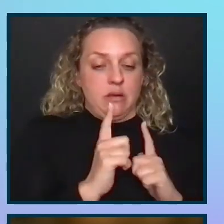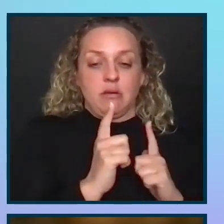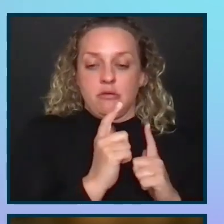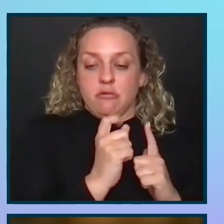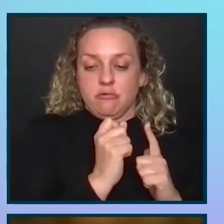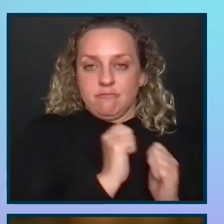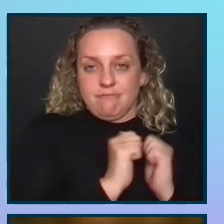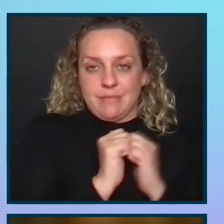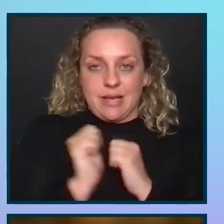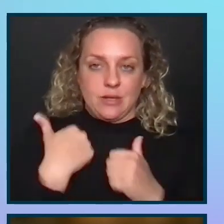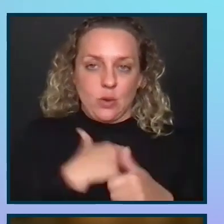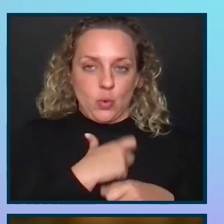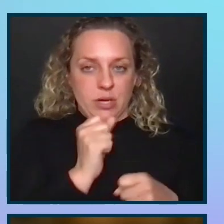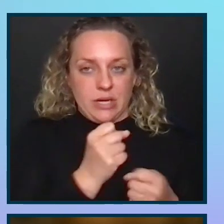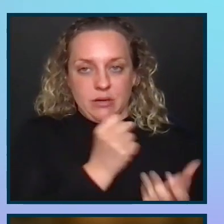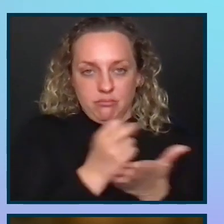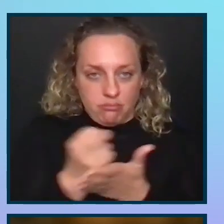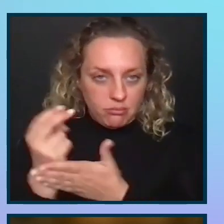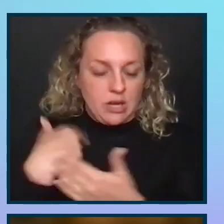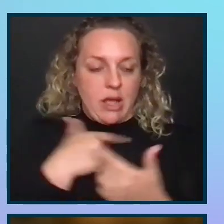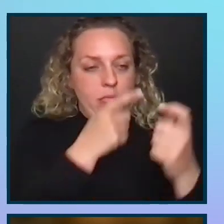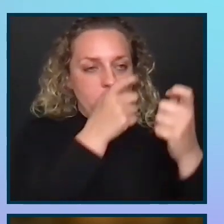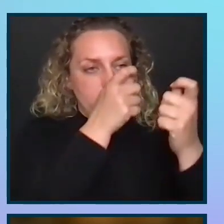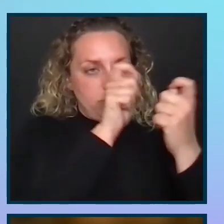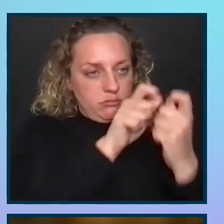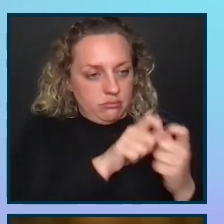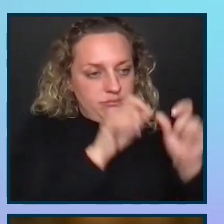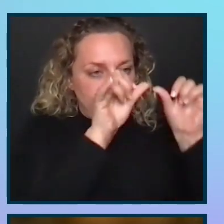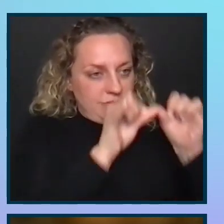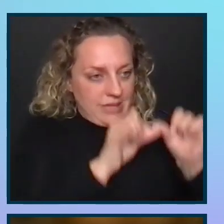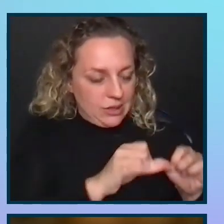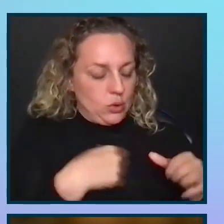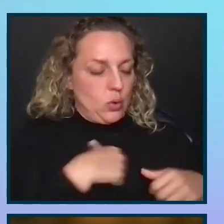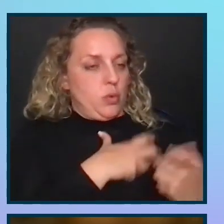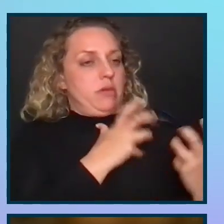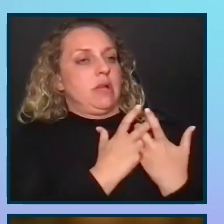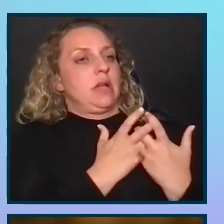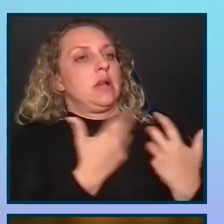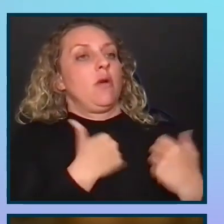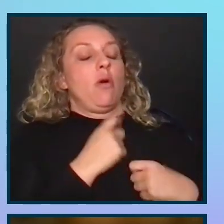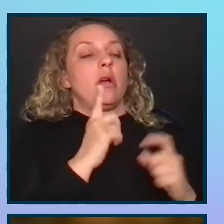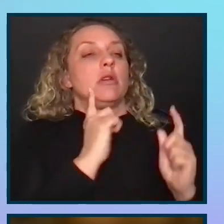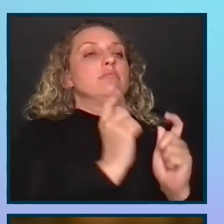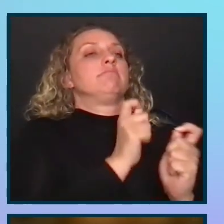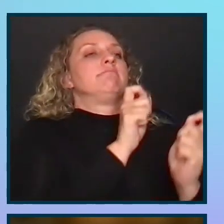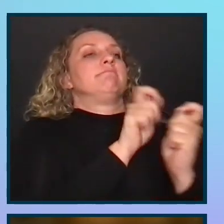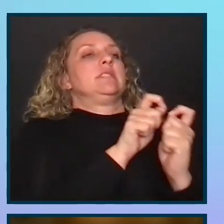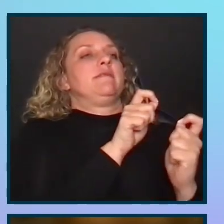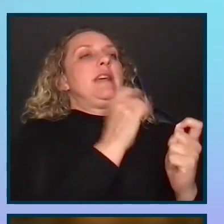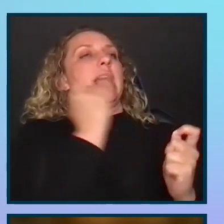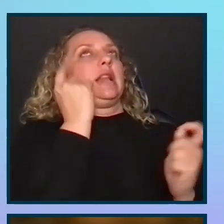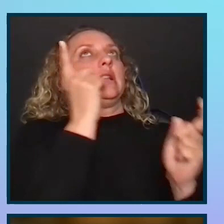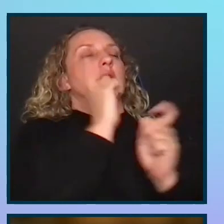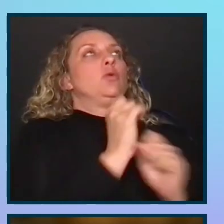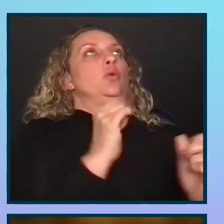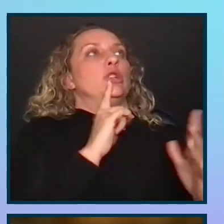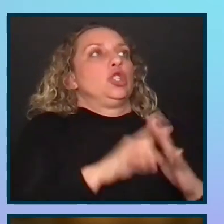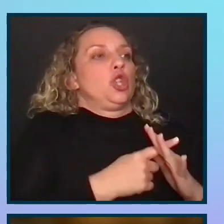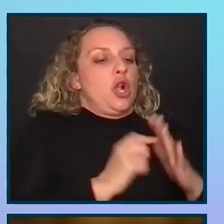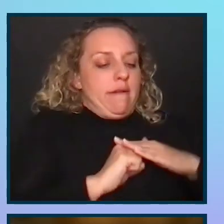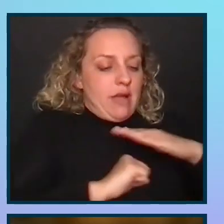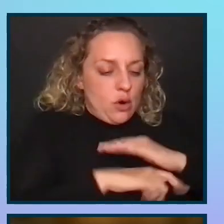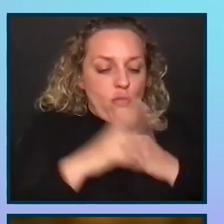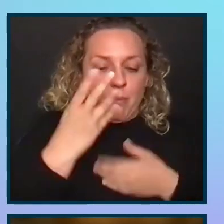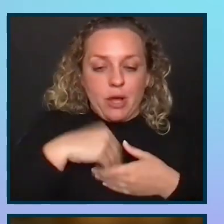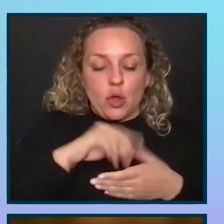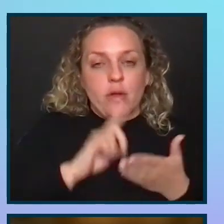passing in the way that we need them to, and are still meeting those standards. And then we want to get an accurate idea of where we are if we're just starting out. So that would be included in